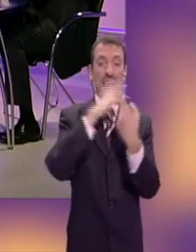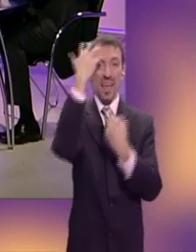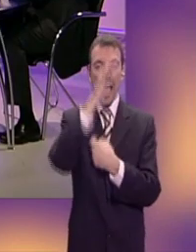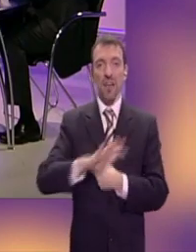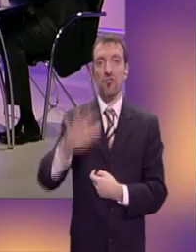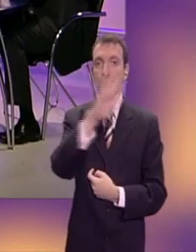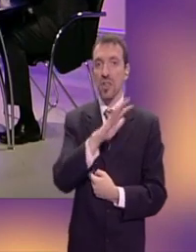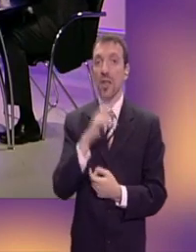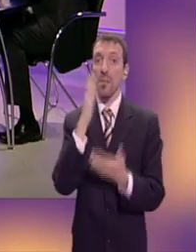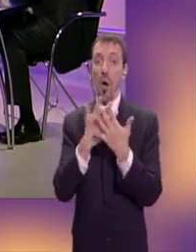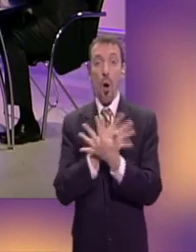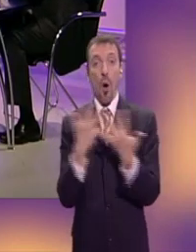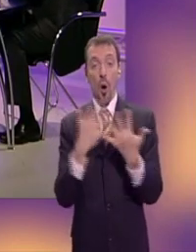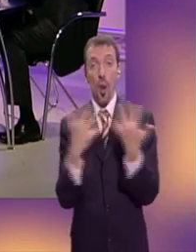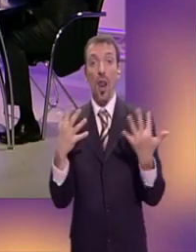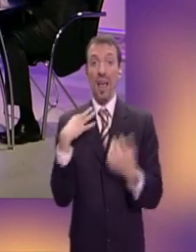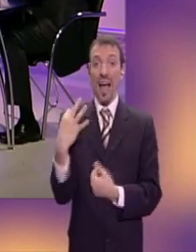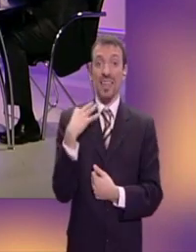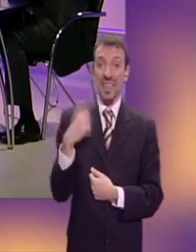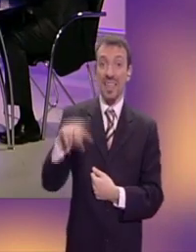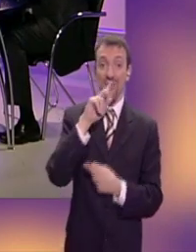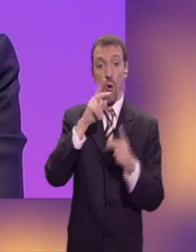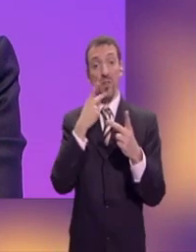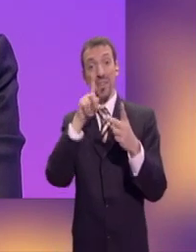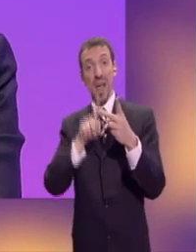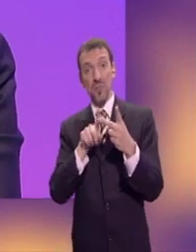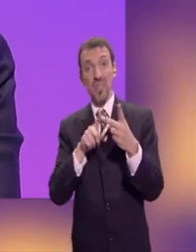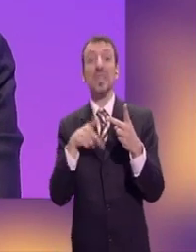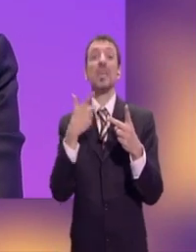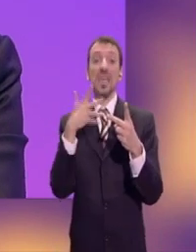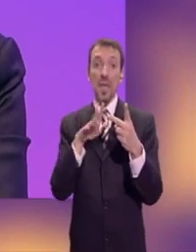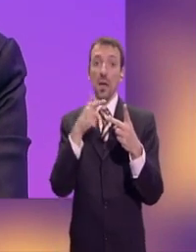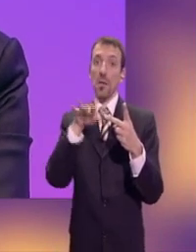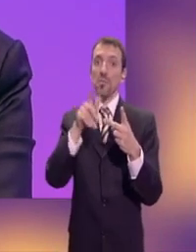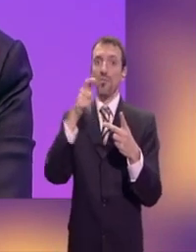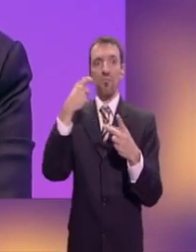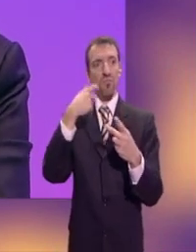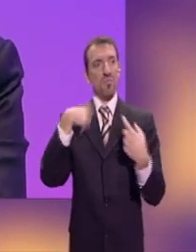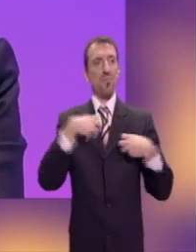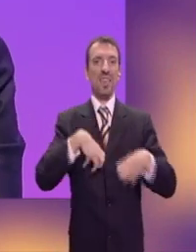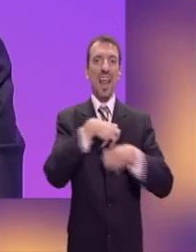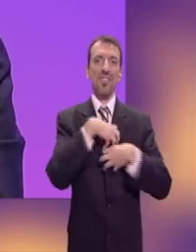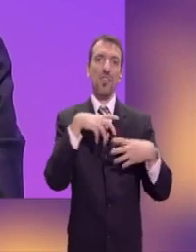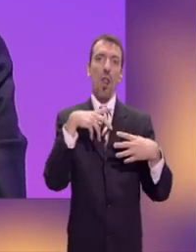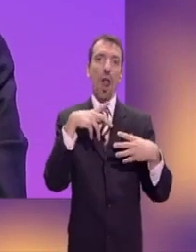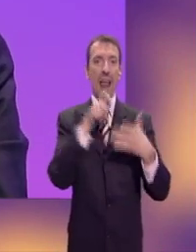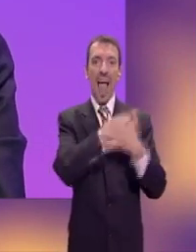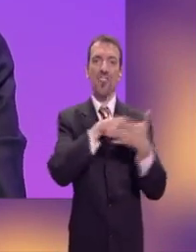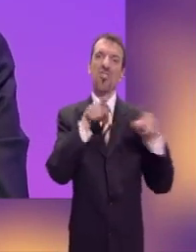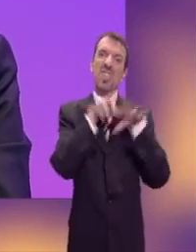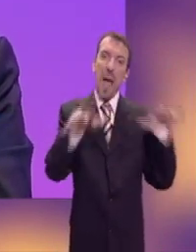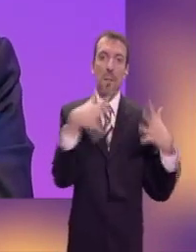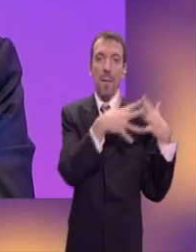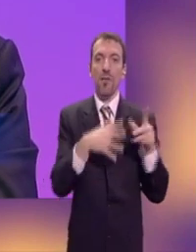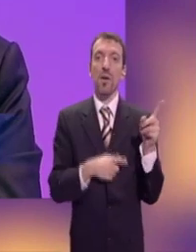candidates didn't. All these candidates, certainly for the deputy leadership, are going to go around the country as if they were presidential candidates in the United States of America, drawing